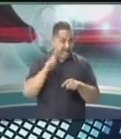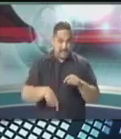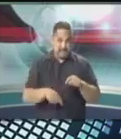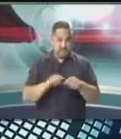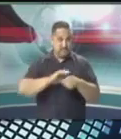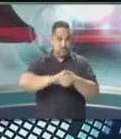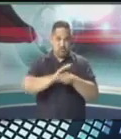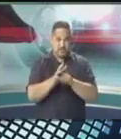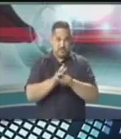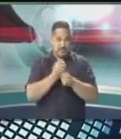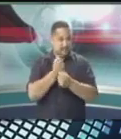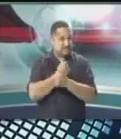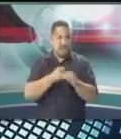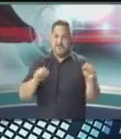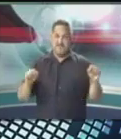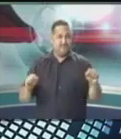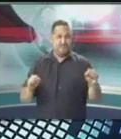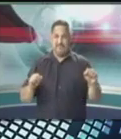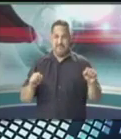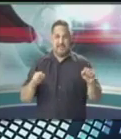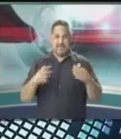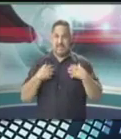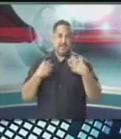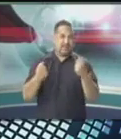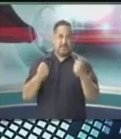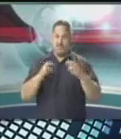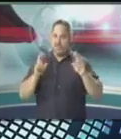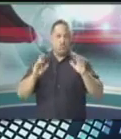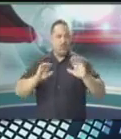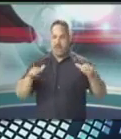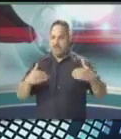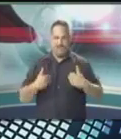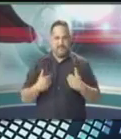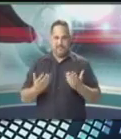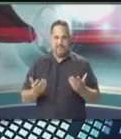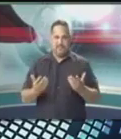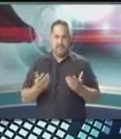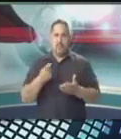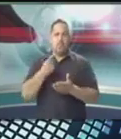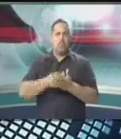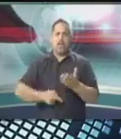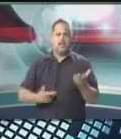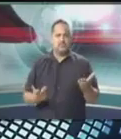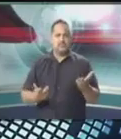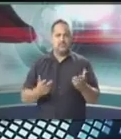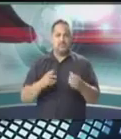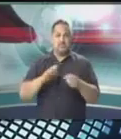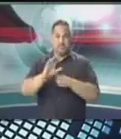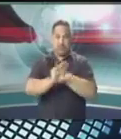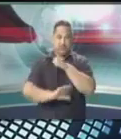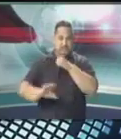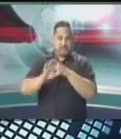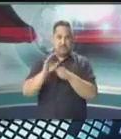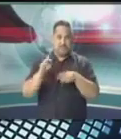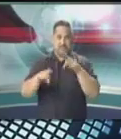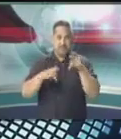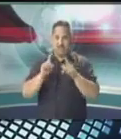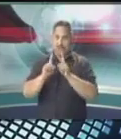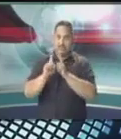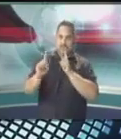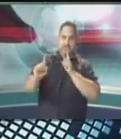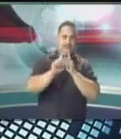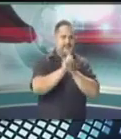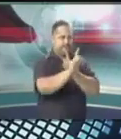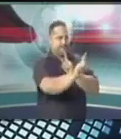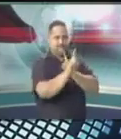the COVID-19. None whatsoever. The only weapon we have against it is separation. That's the only weapon we have against